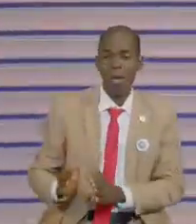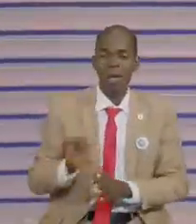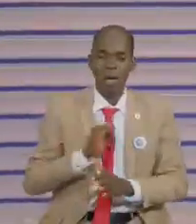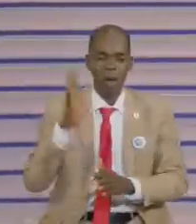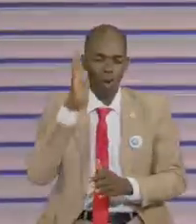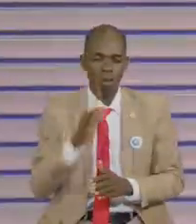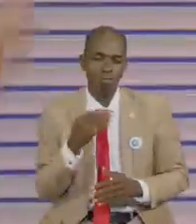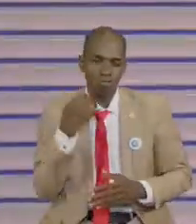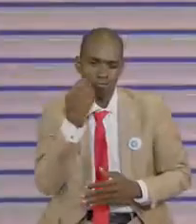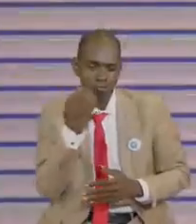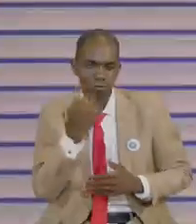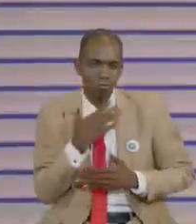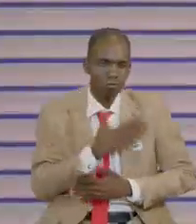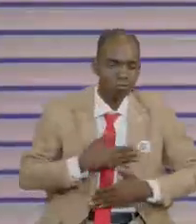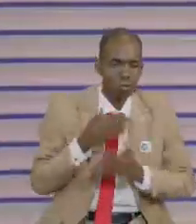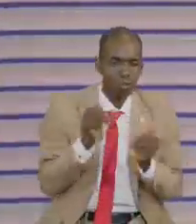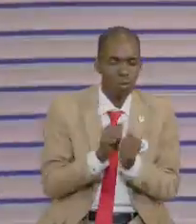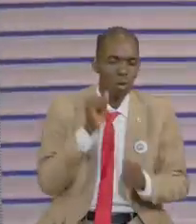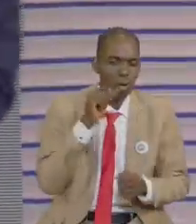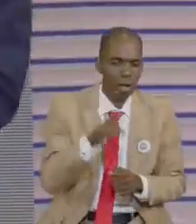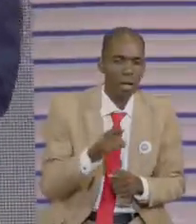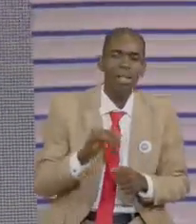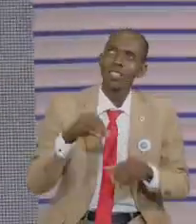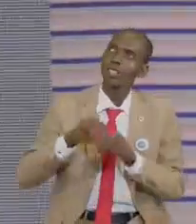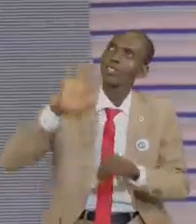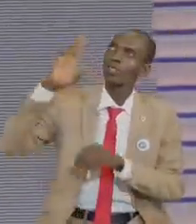You can't do that. That is blasphemy.